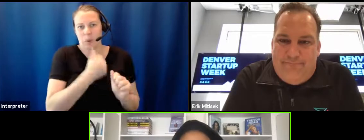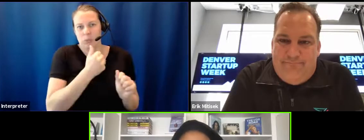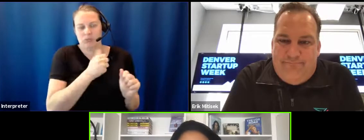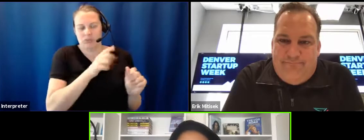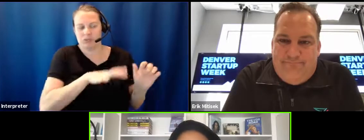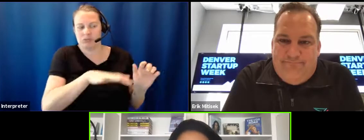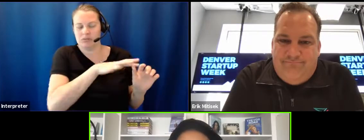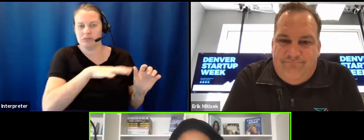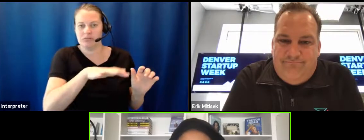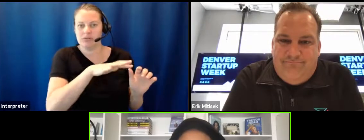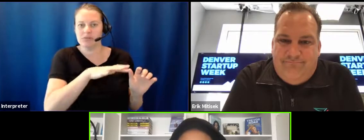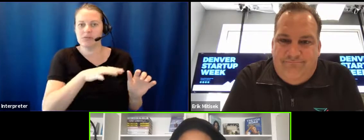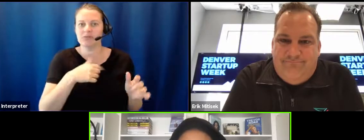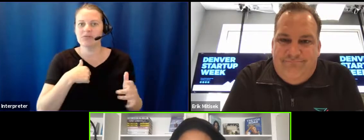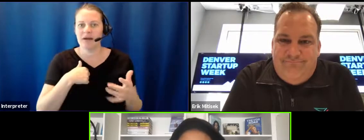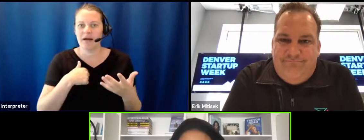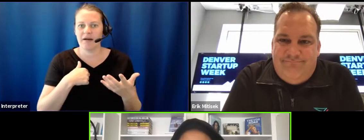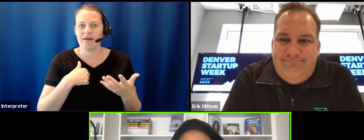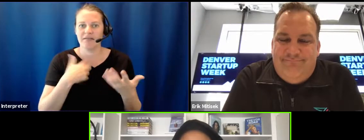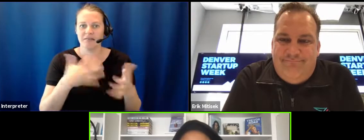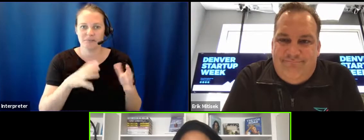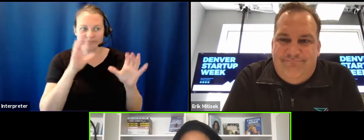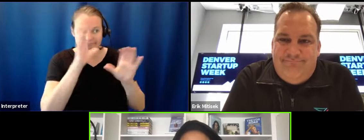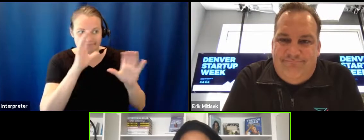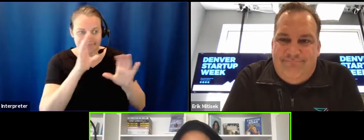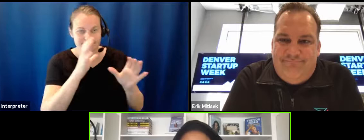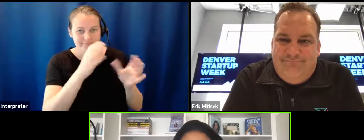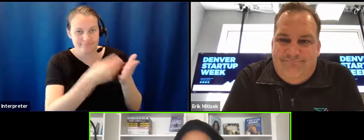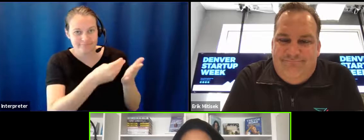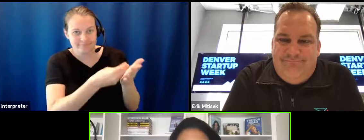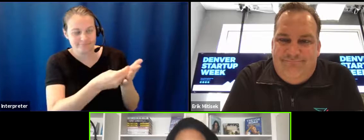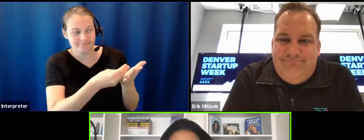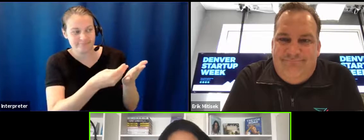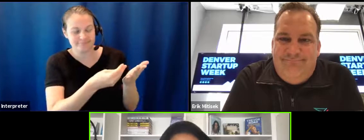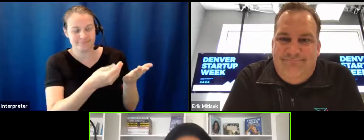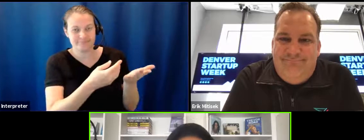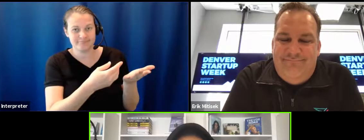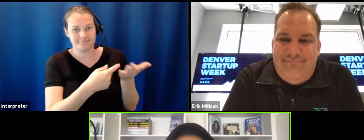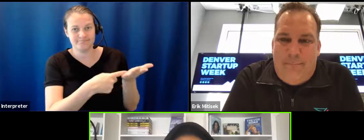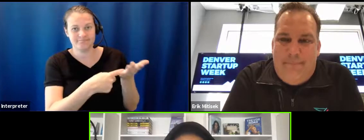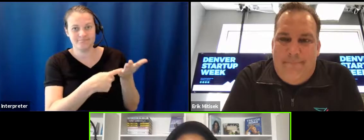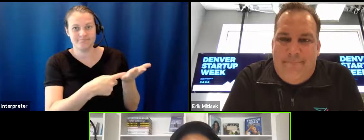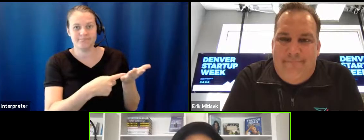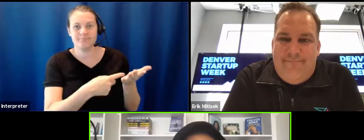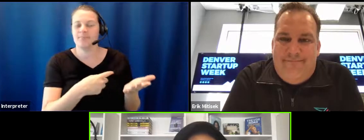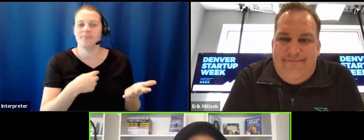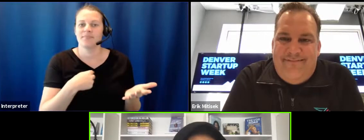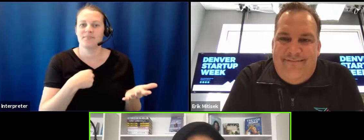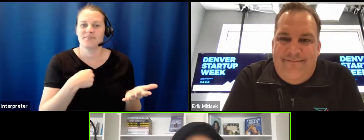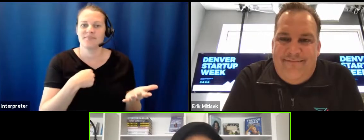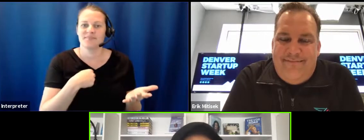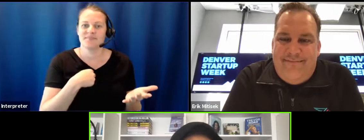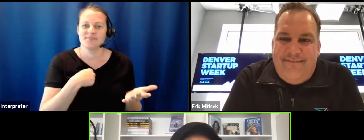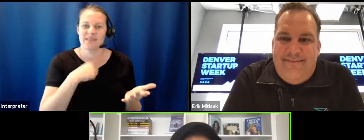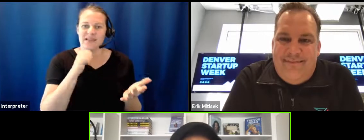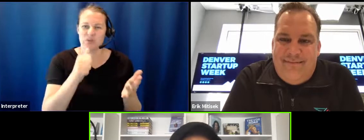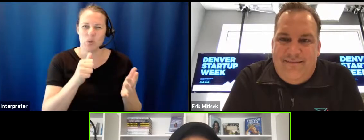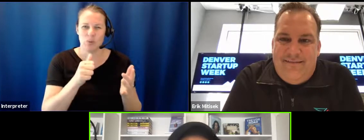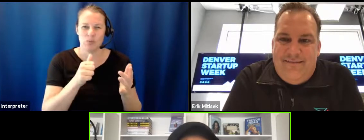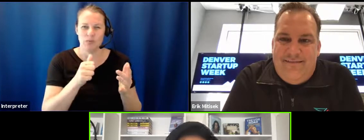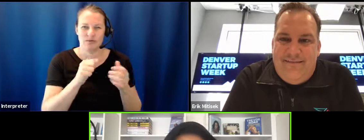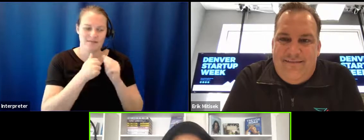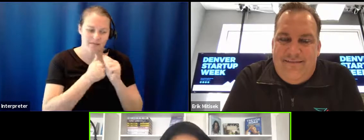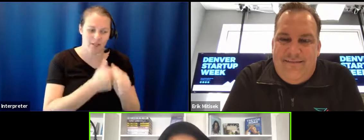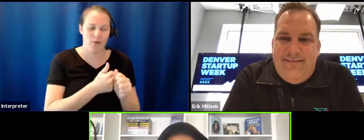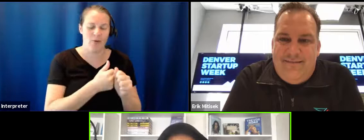I had been, you know, seeking capital and talking to, I don't know, I did not keep up with every conversation, which I